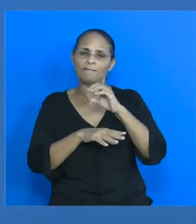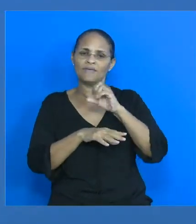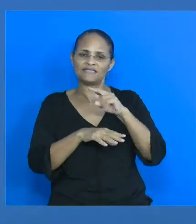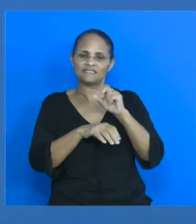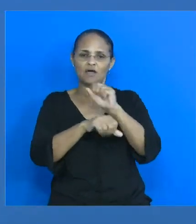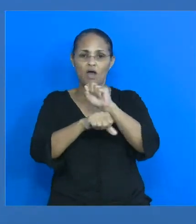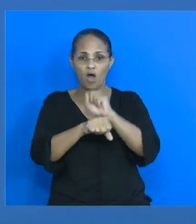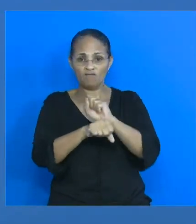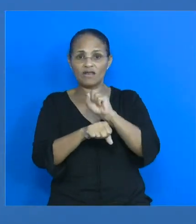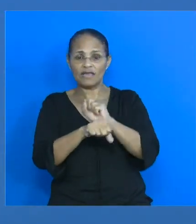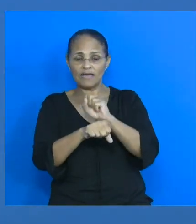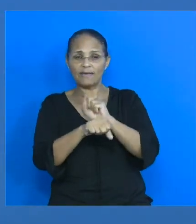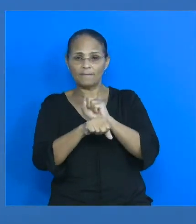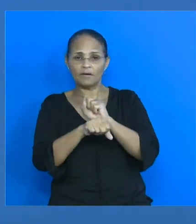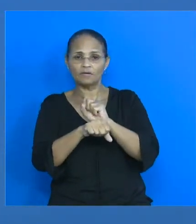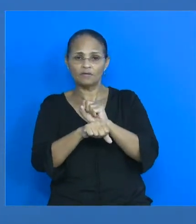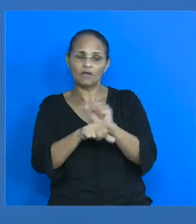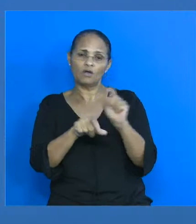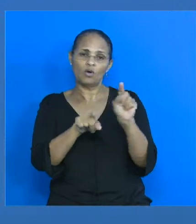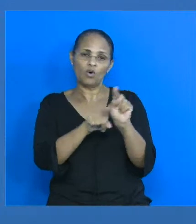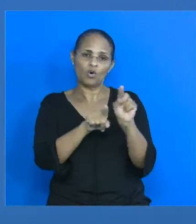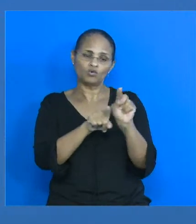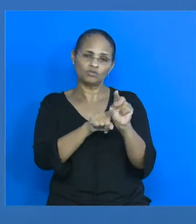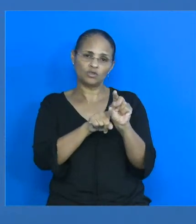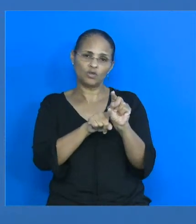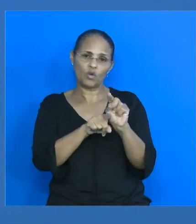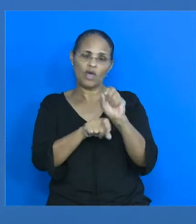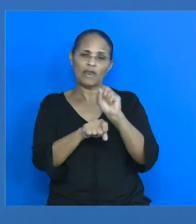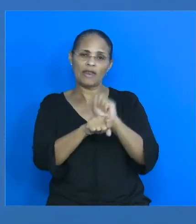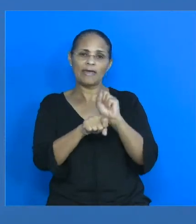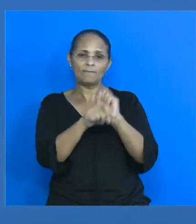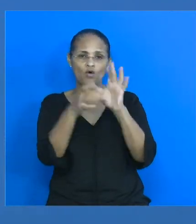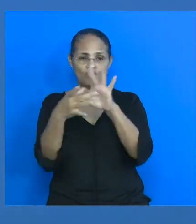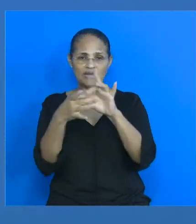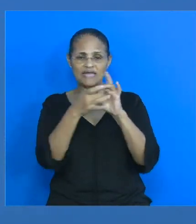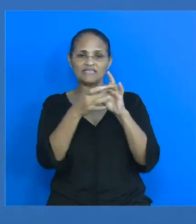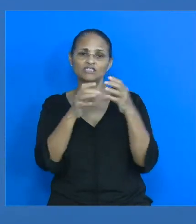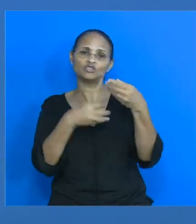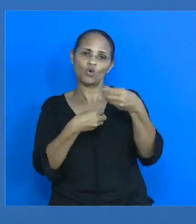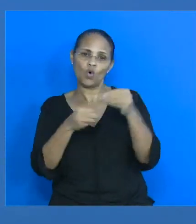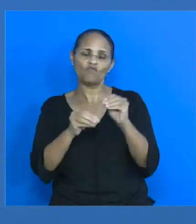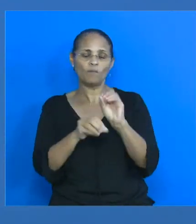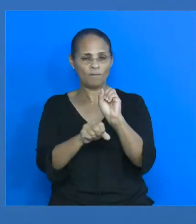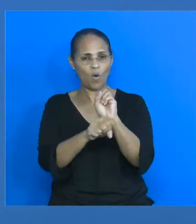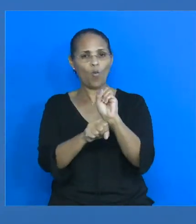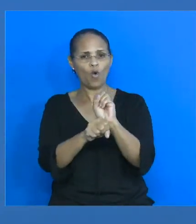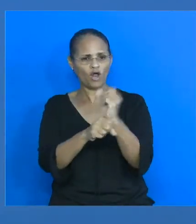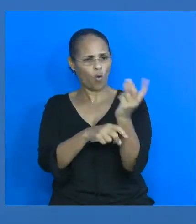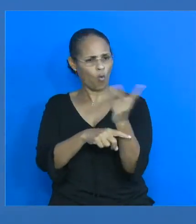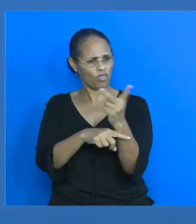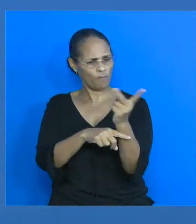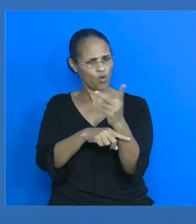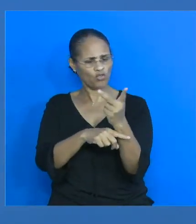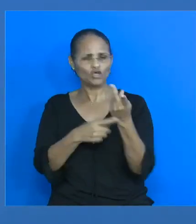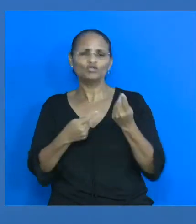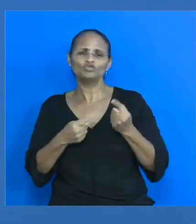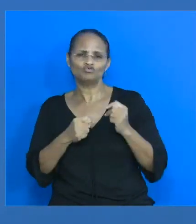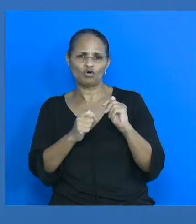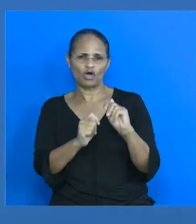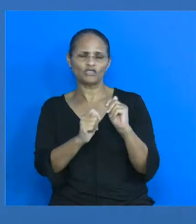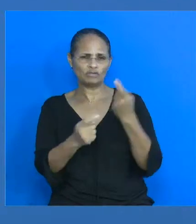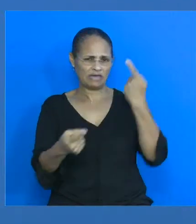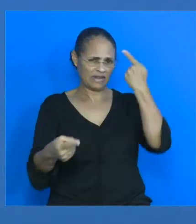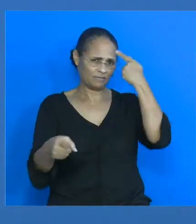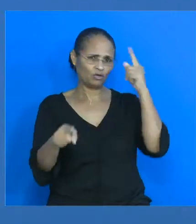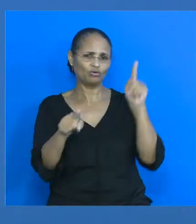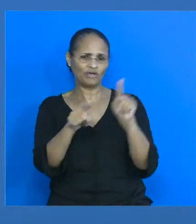the Ministry of Labor and the Labor Relations Office, has been working with both parties to try to get